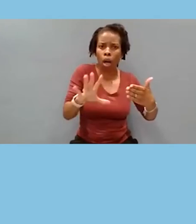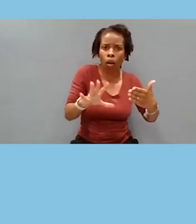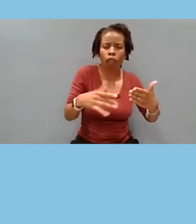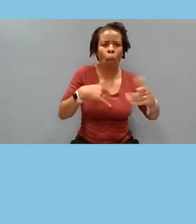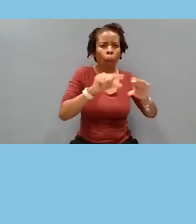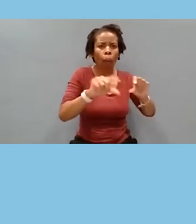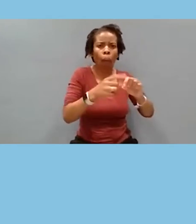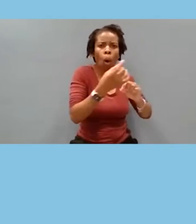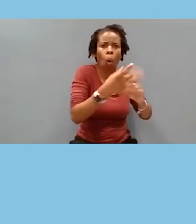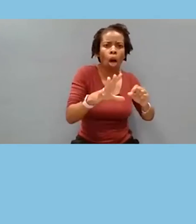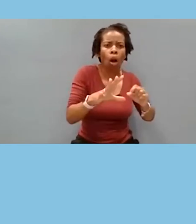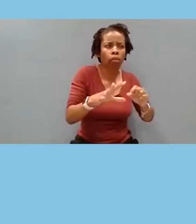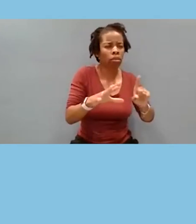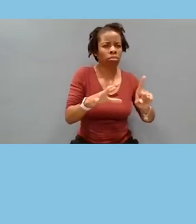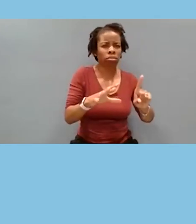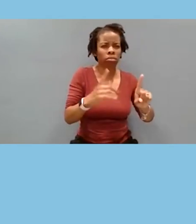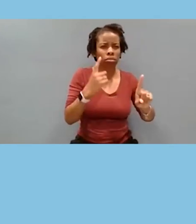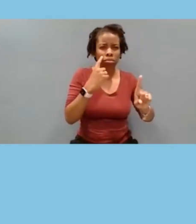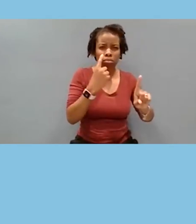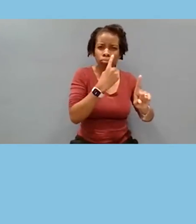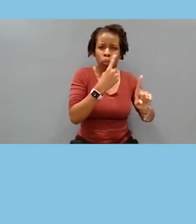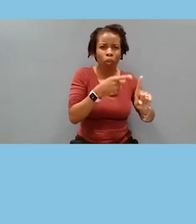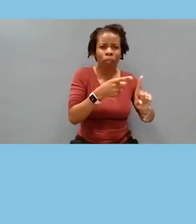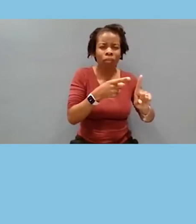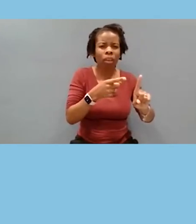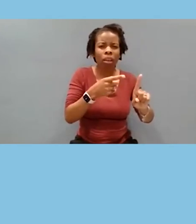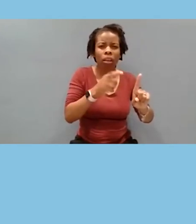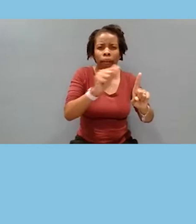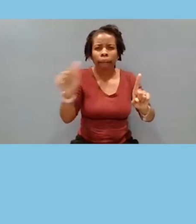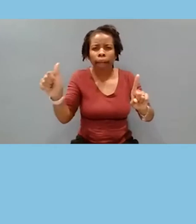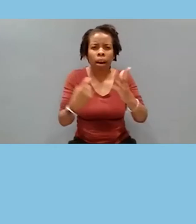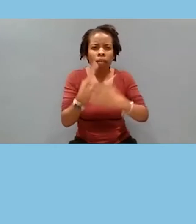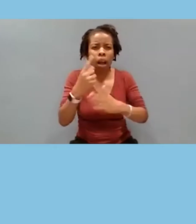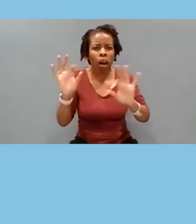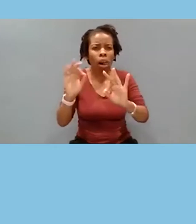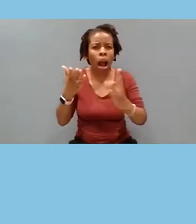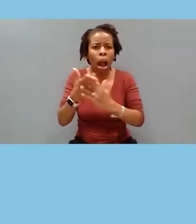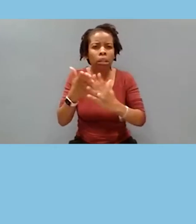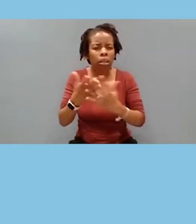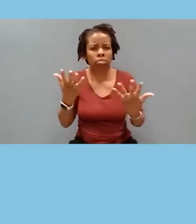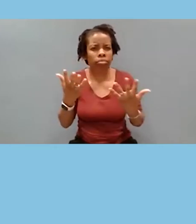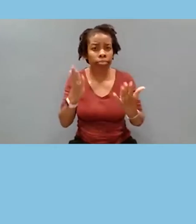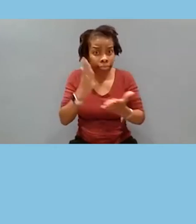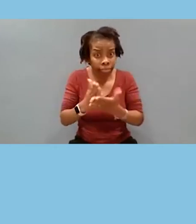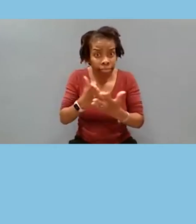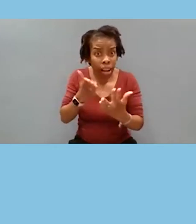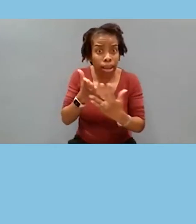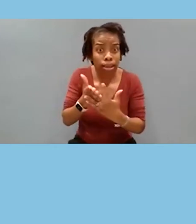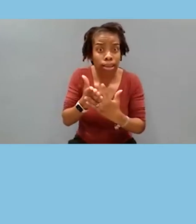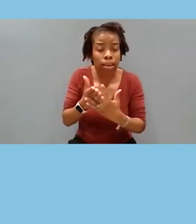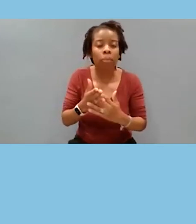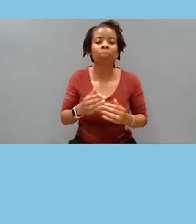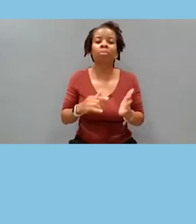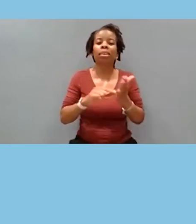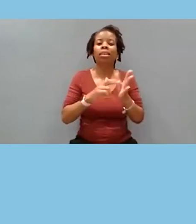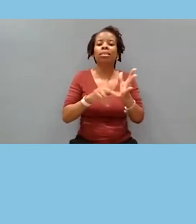of access. That assumption, predicated on a conception of disability as, in Tanya's words again, not yet something to which